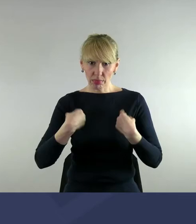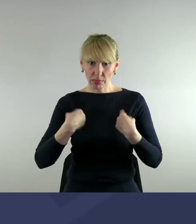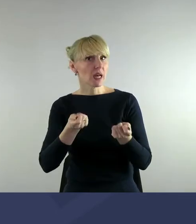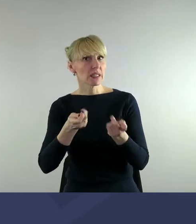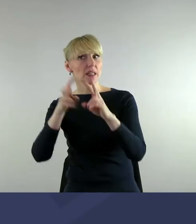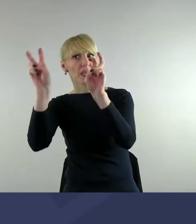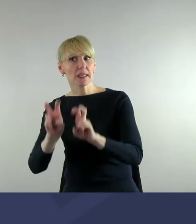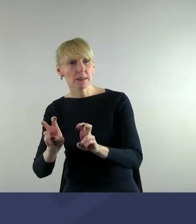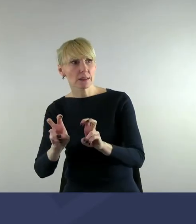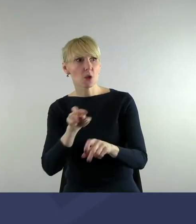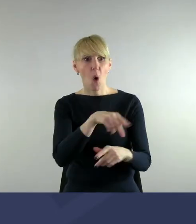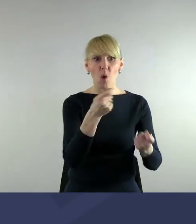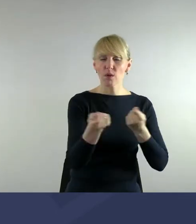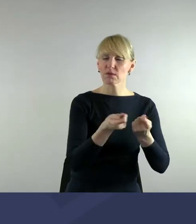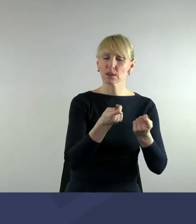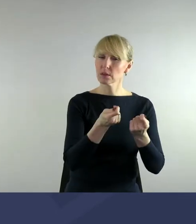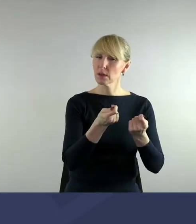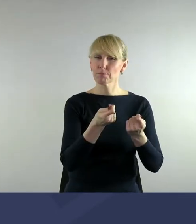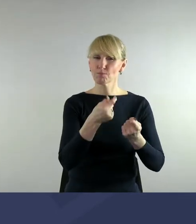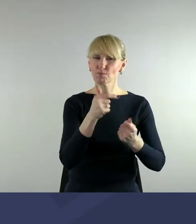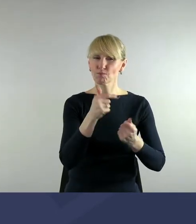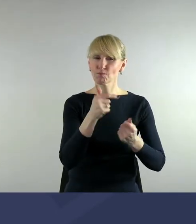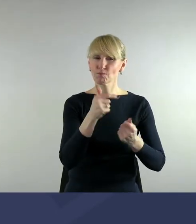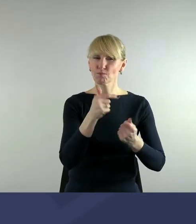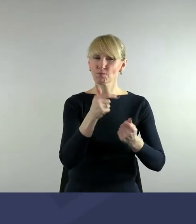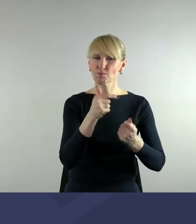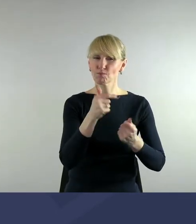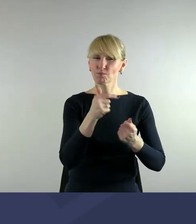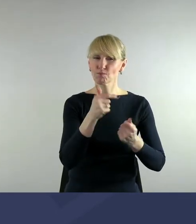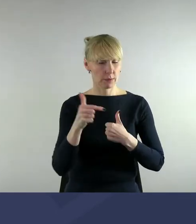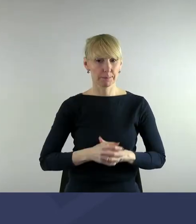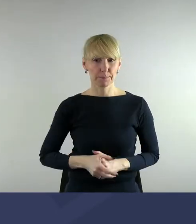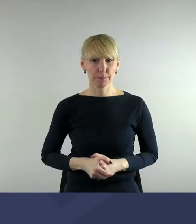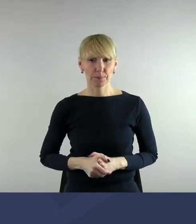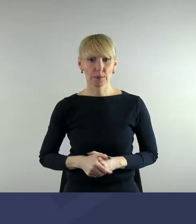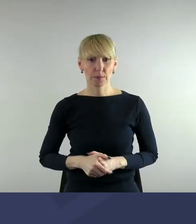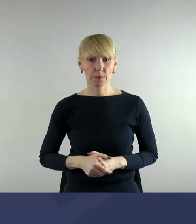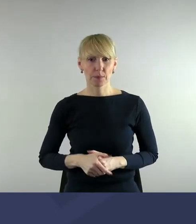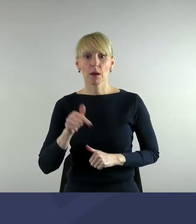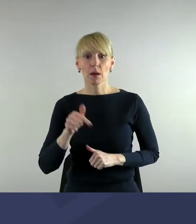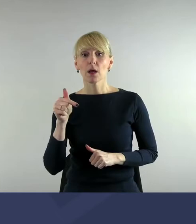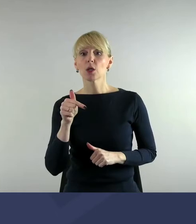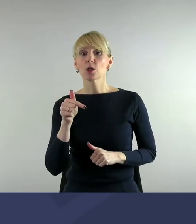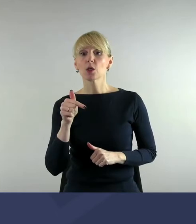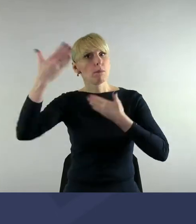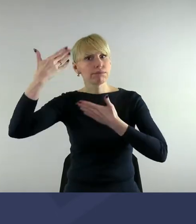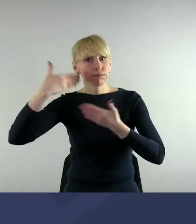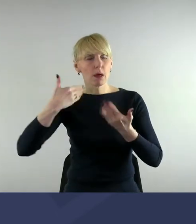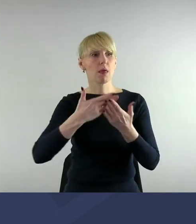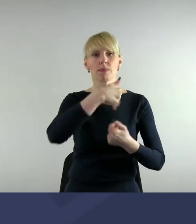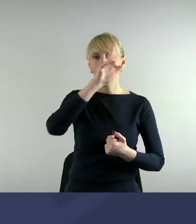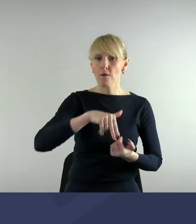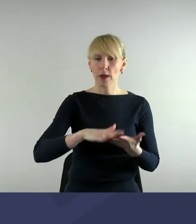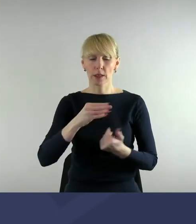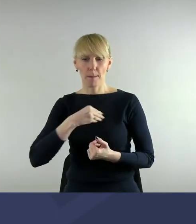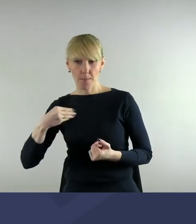We are fortunate to have a number of skilled speakers from both Norway and Poland with us today, and I hope the seminar will